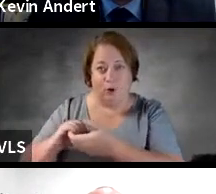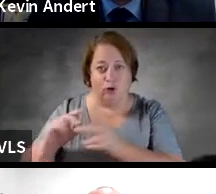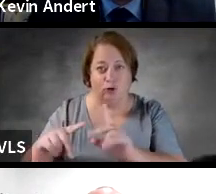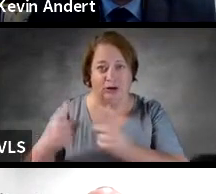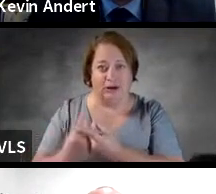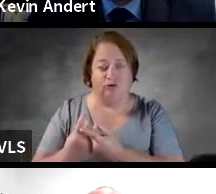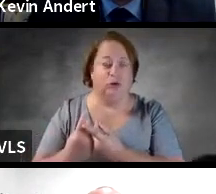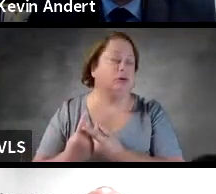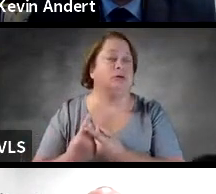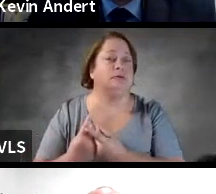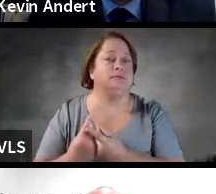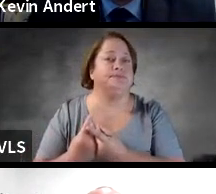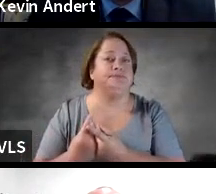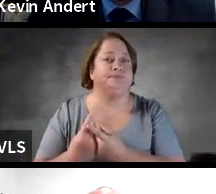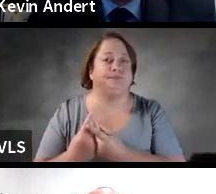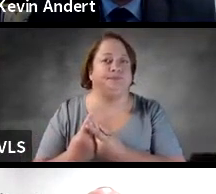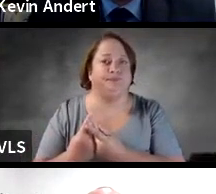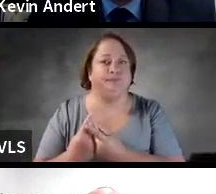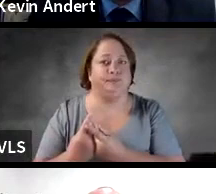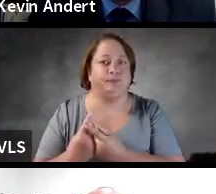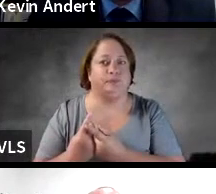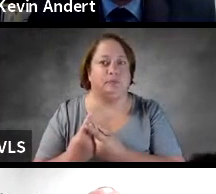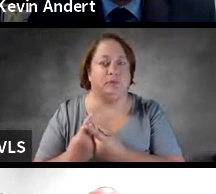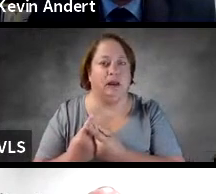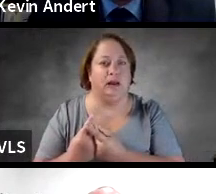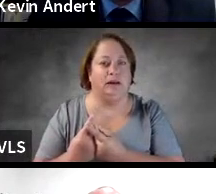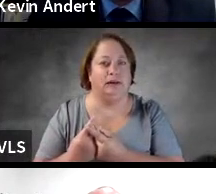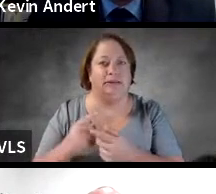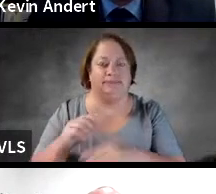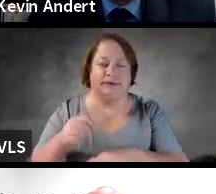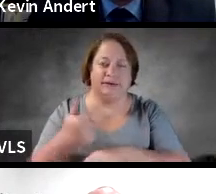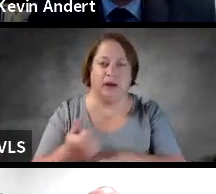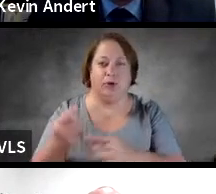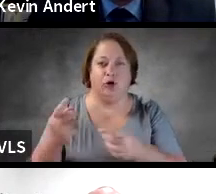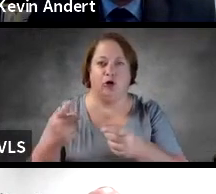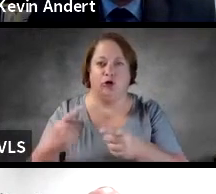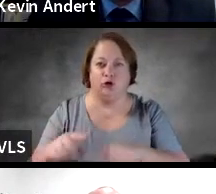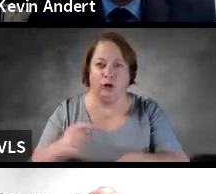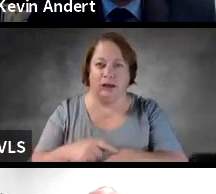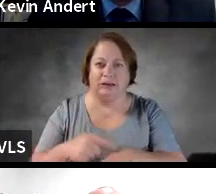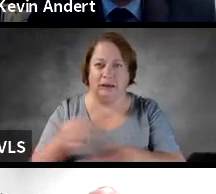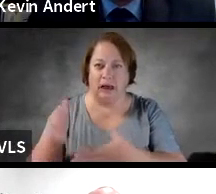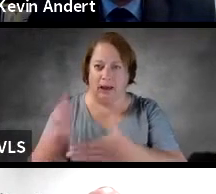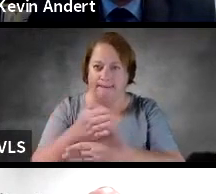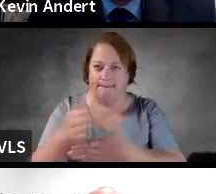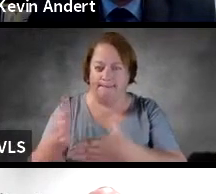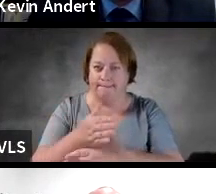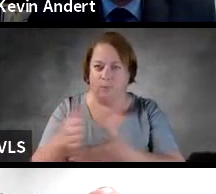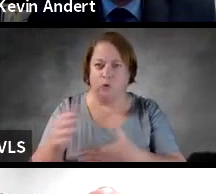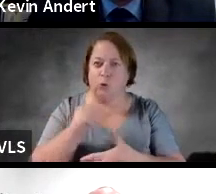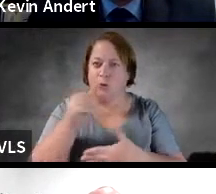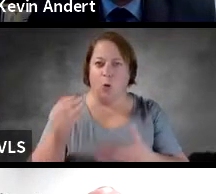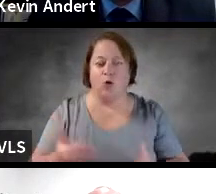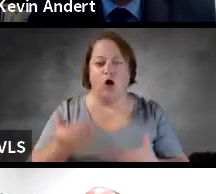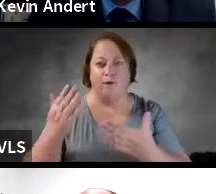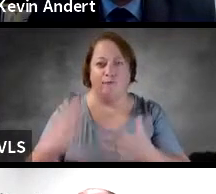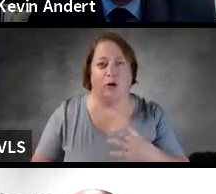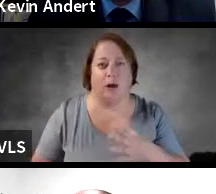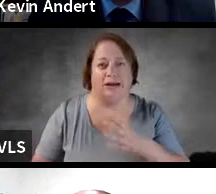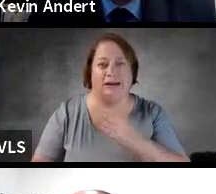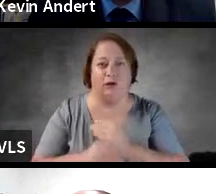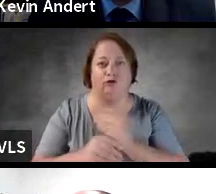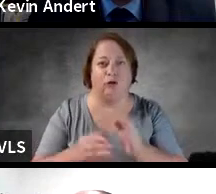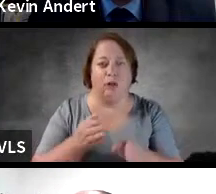it's created during a certain window. So we don't offer any additional